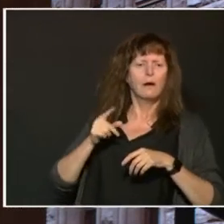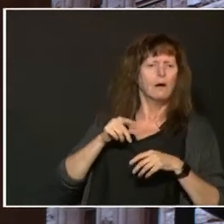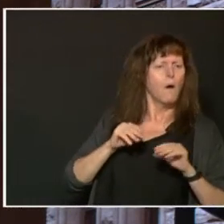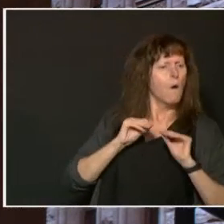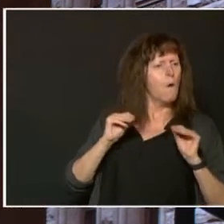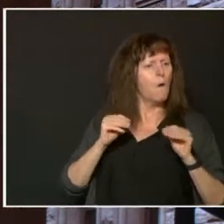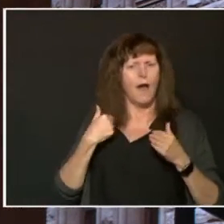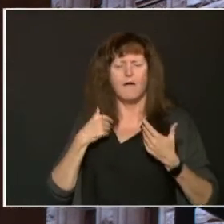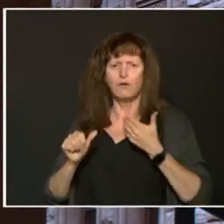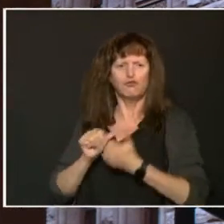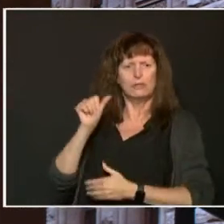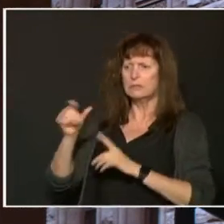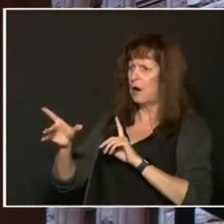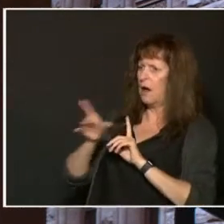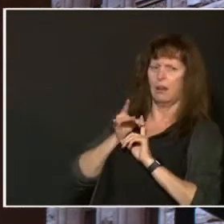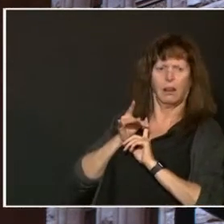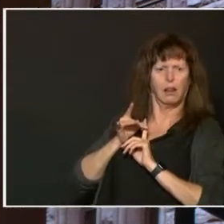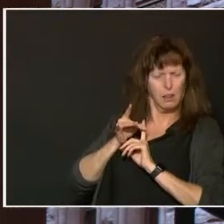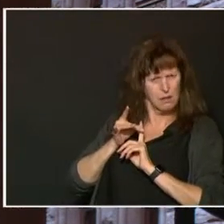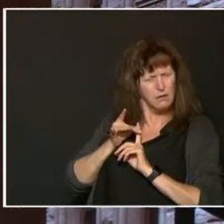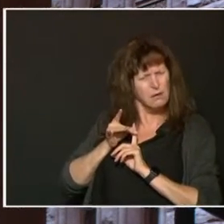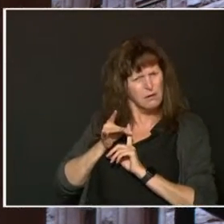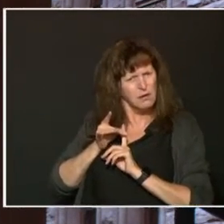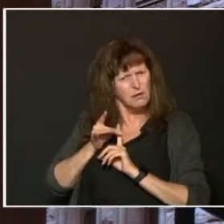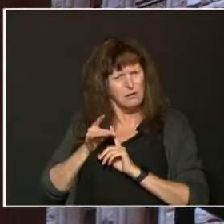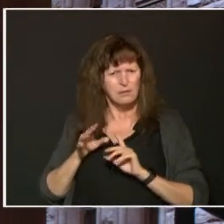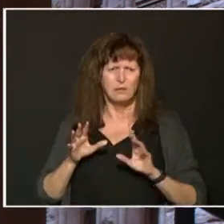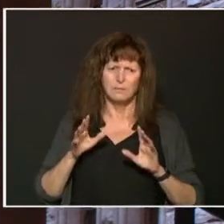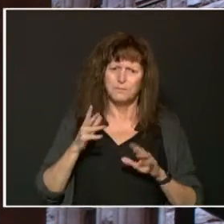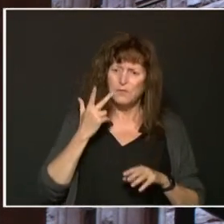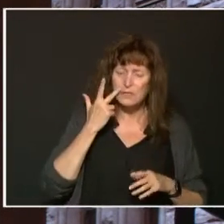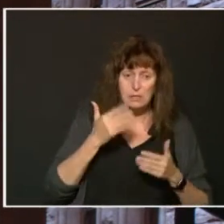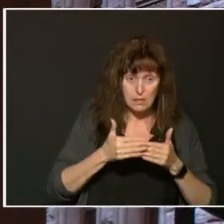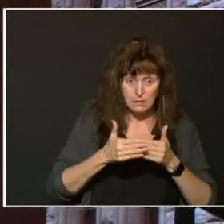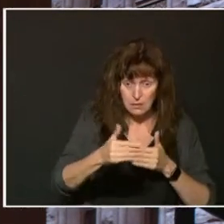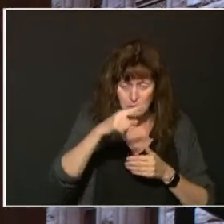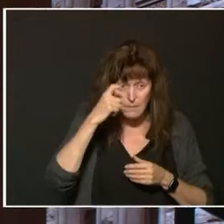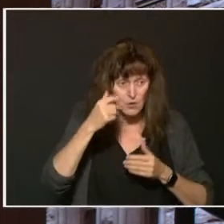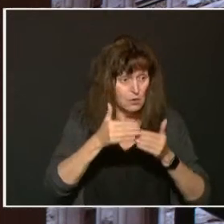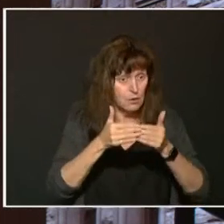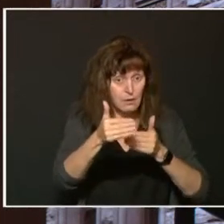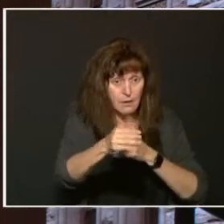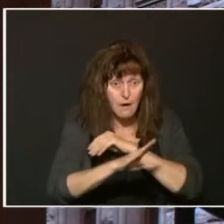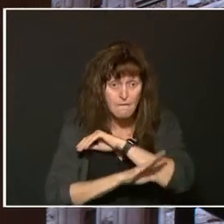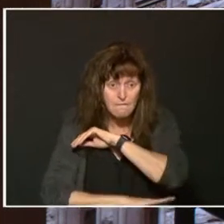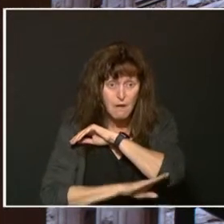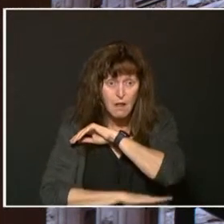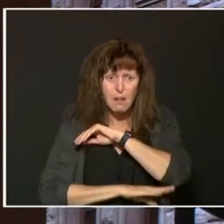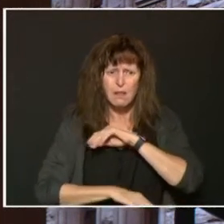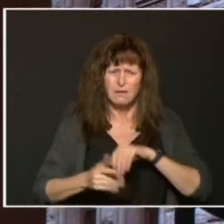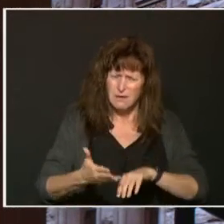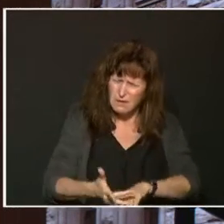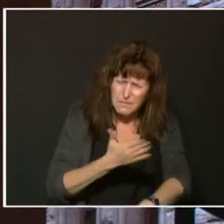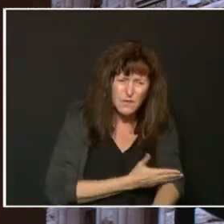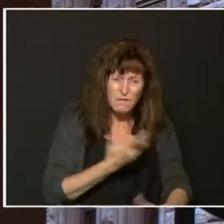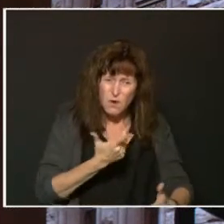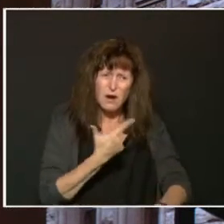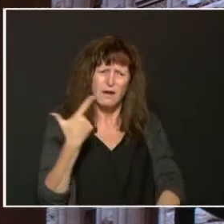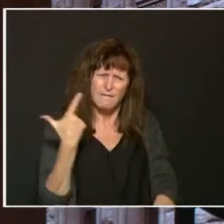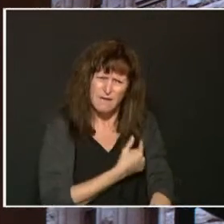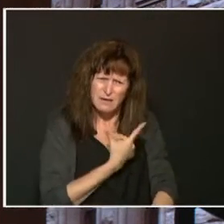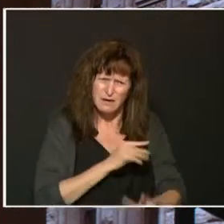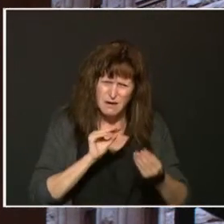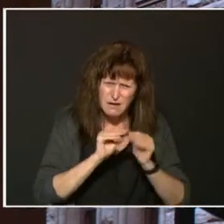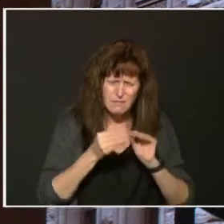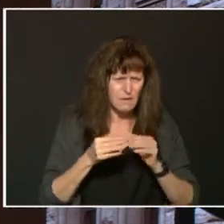continued improvement in vaccination rates throughout the summer and into the fall so that we can see a return to in-person learning while